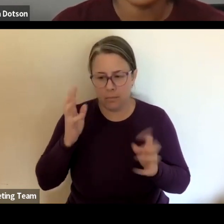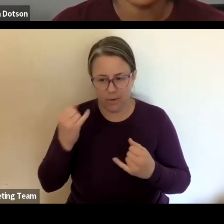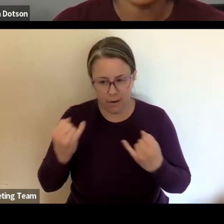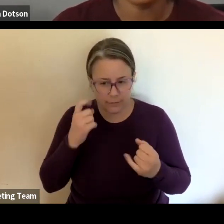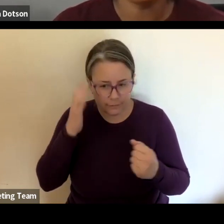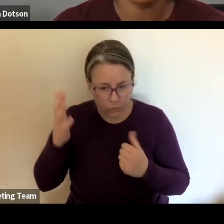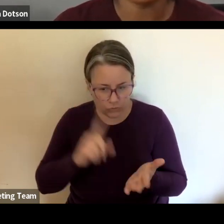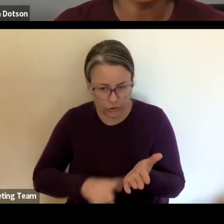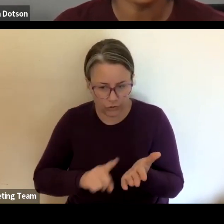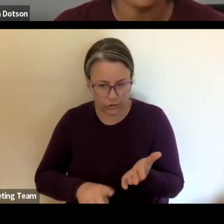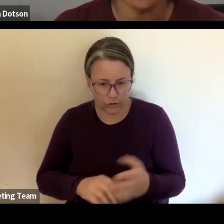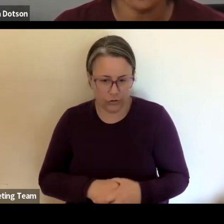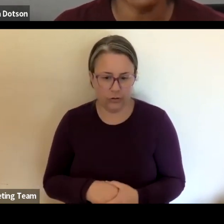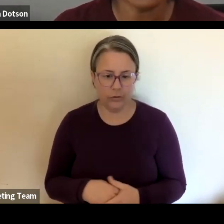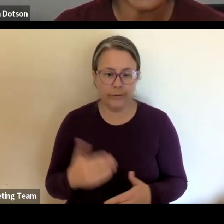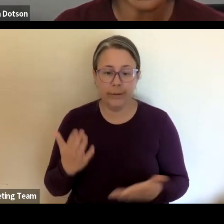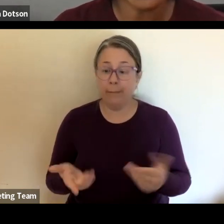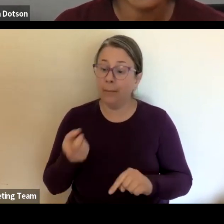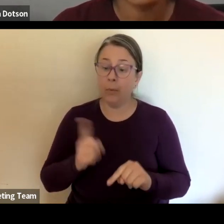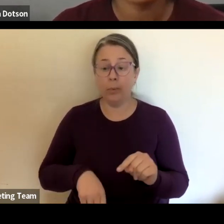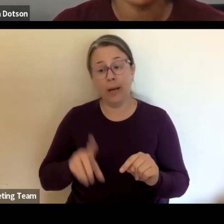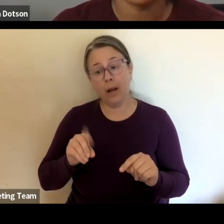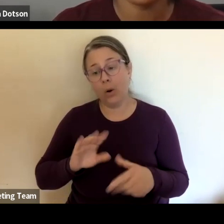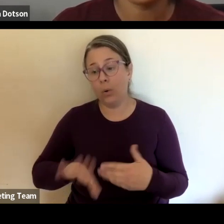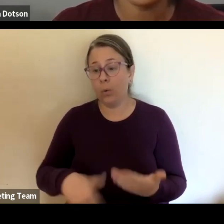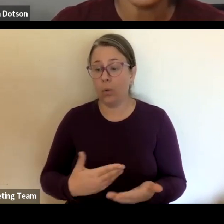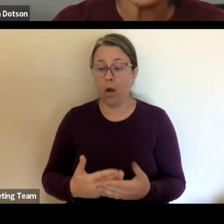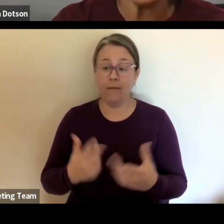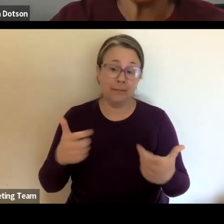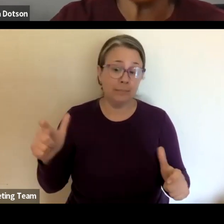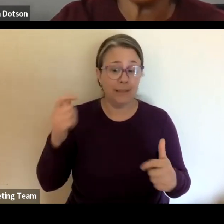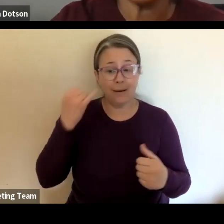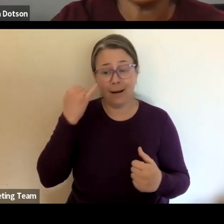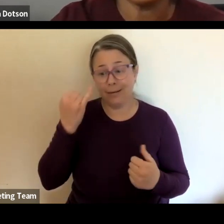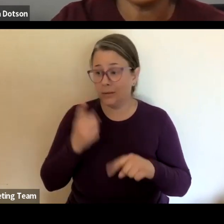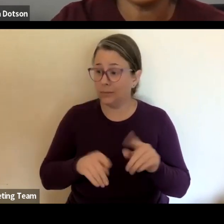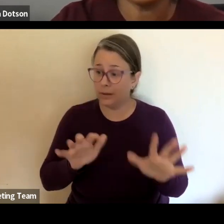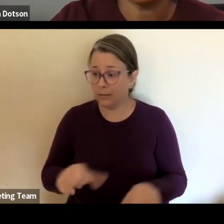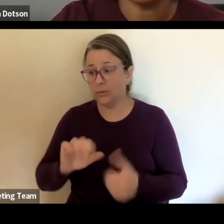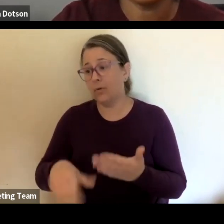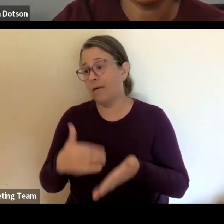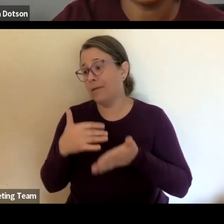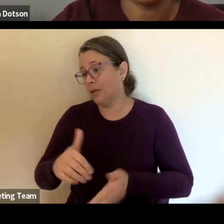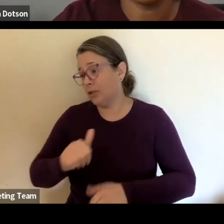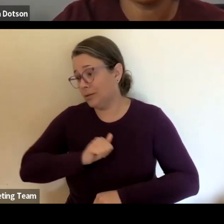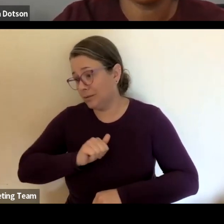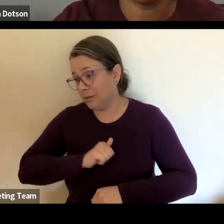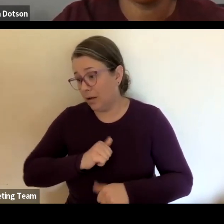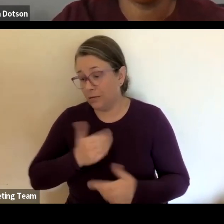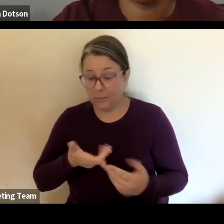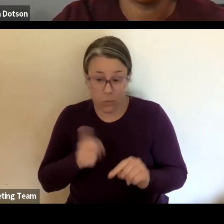can inspire others to do it, and we can draw attention to the importance of it by making sure that we discuss it.